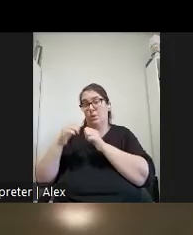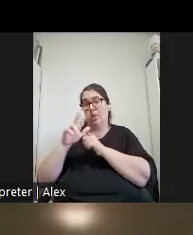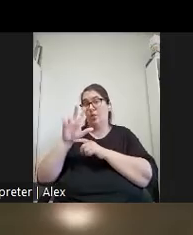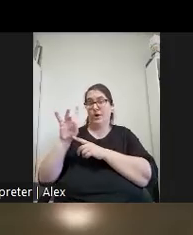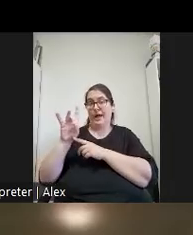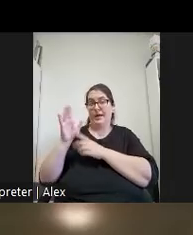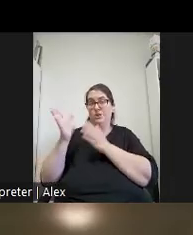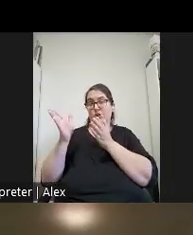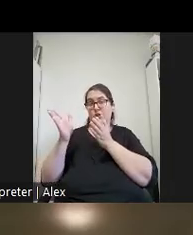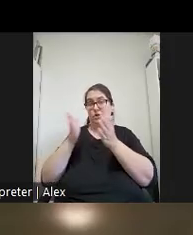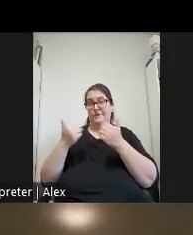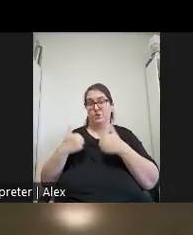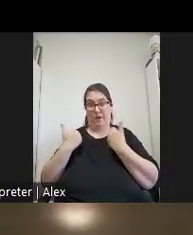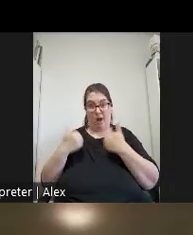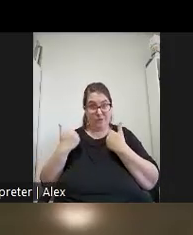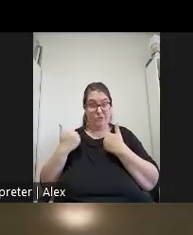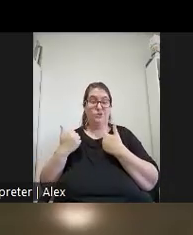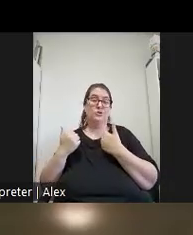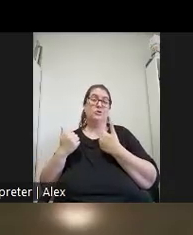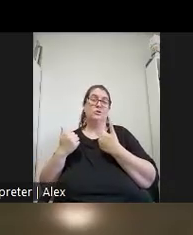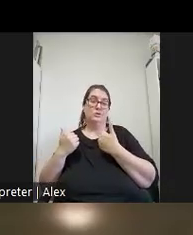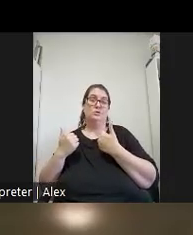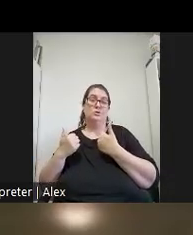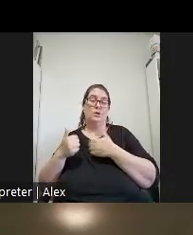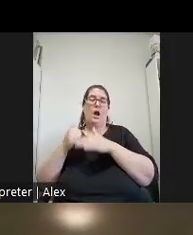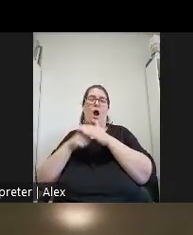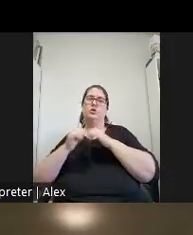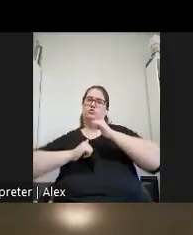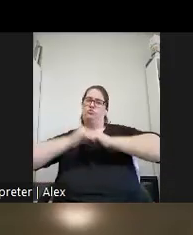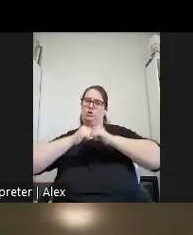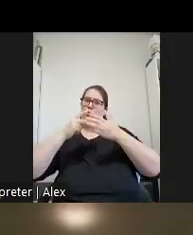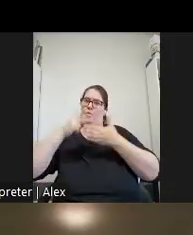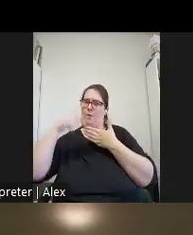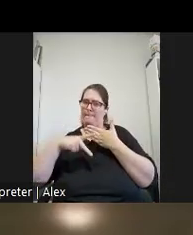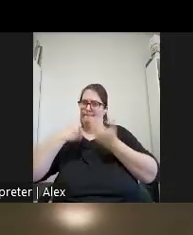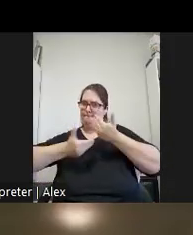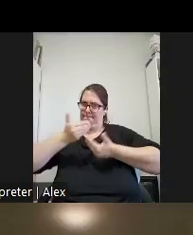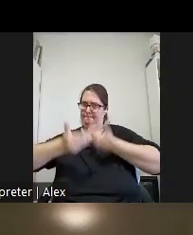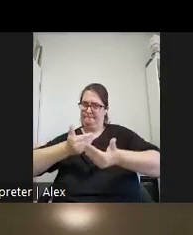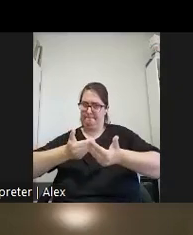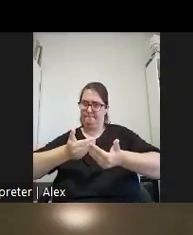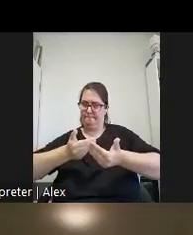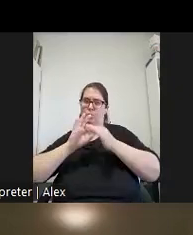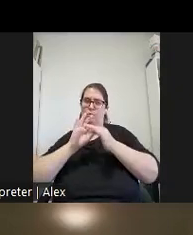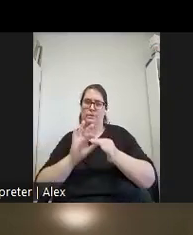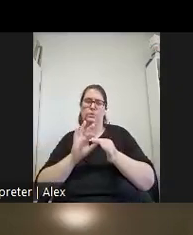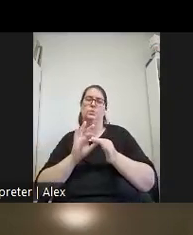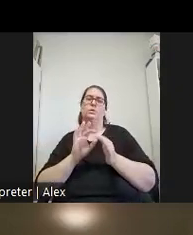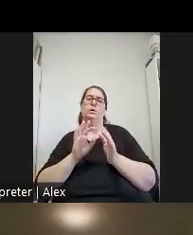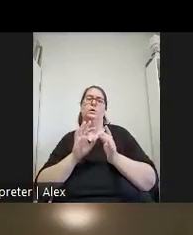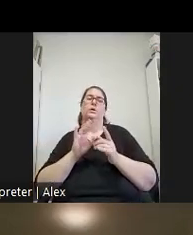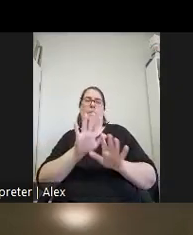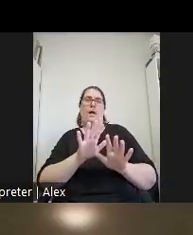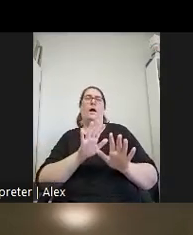service survivors in a structured protocol that we have. Around that,